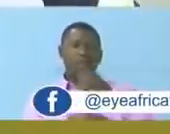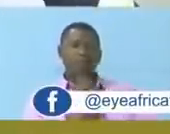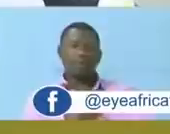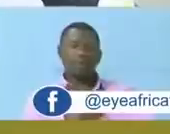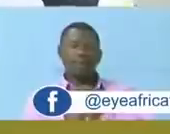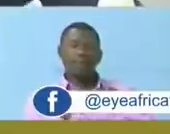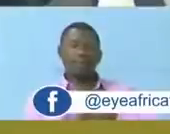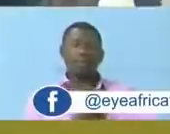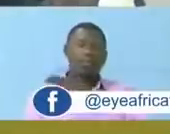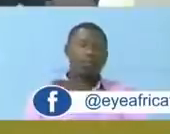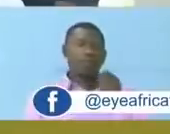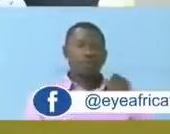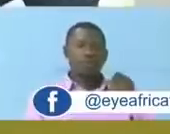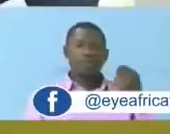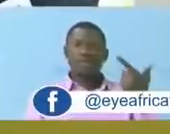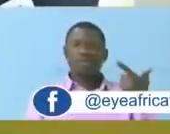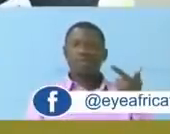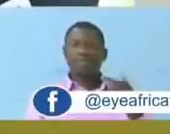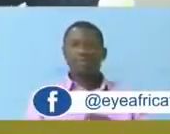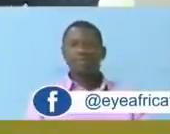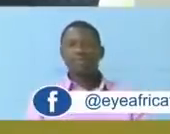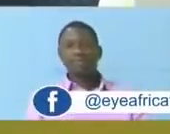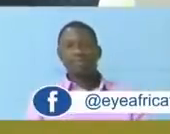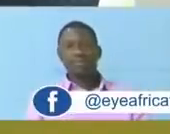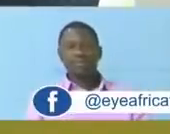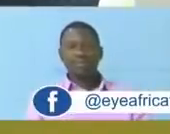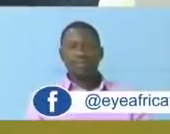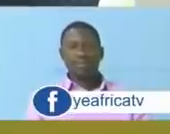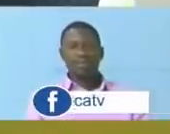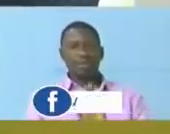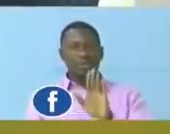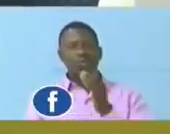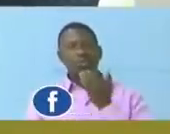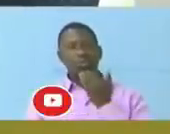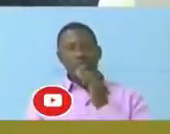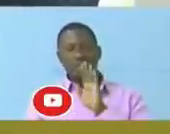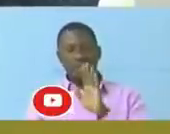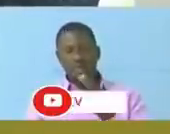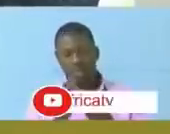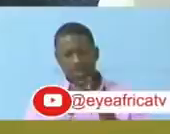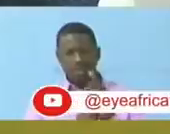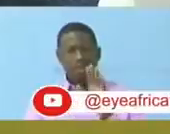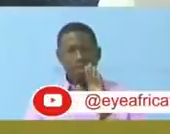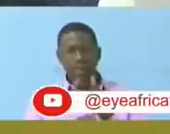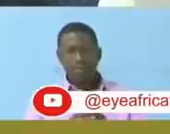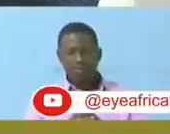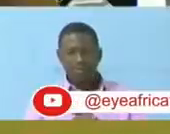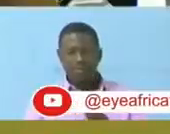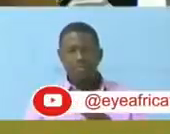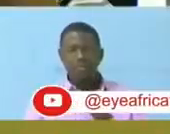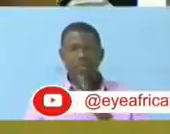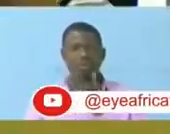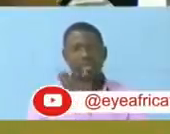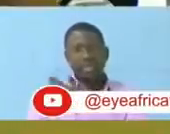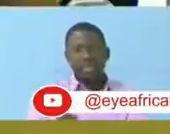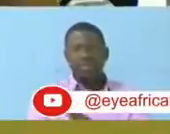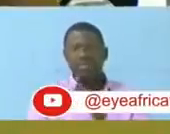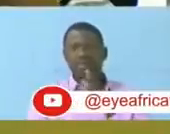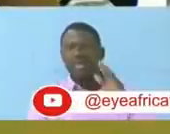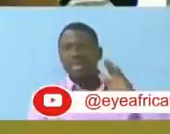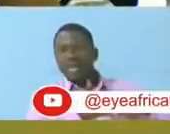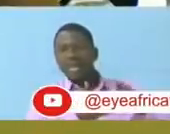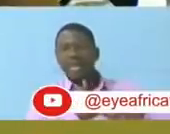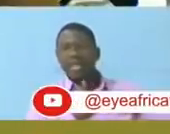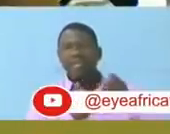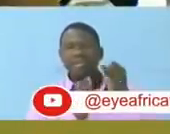Not to interrupt, but before we leave the last issue, can the witnesses